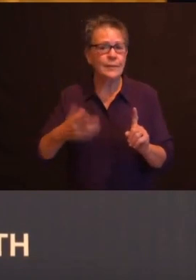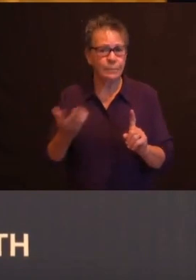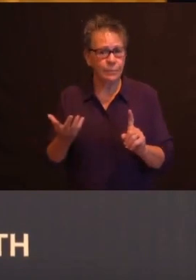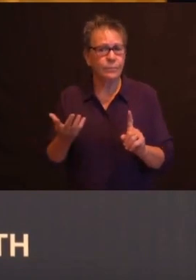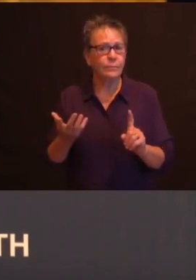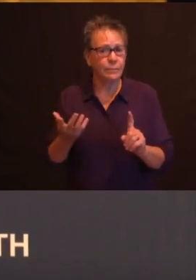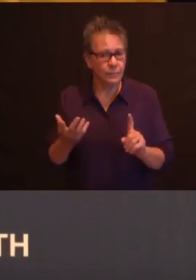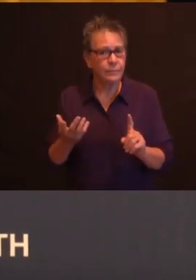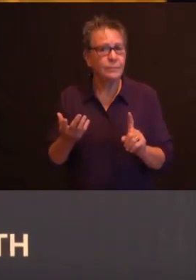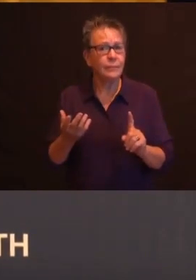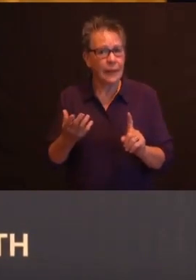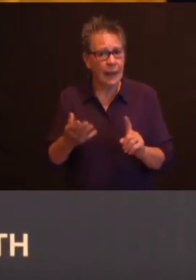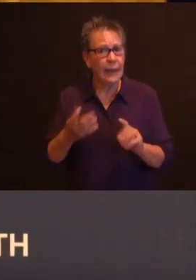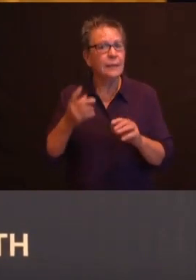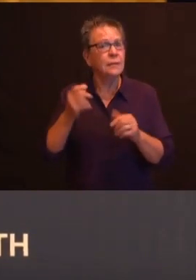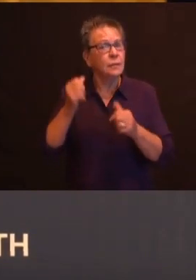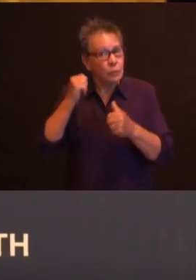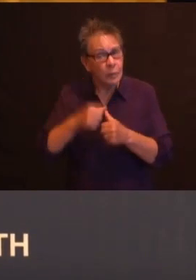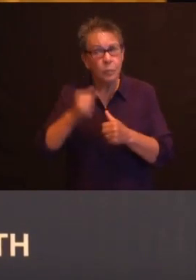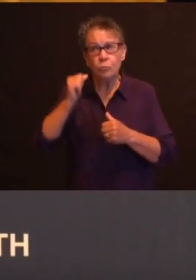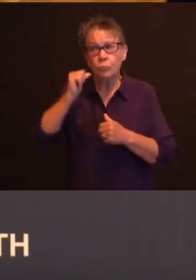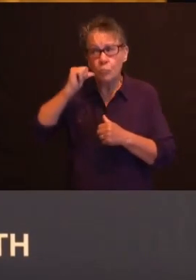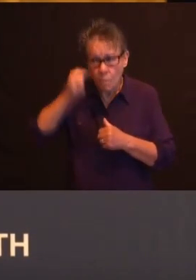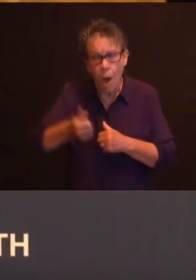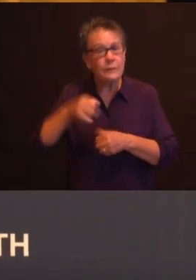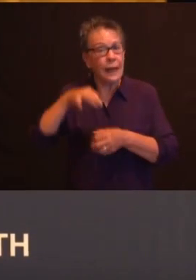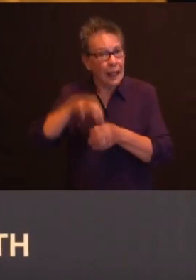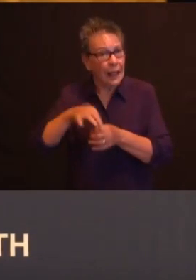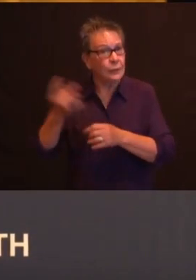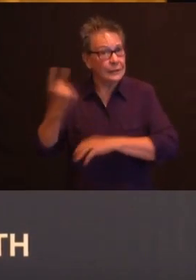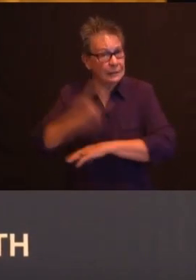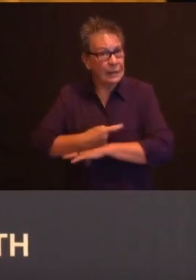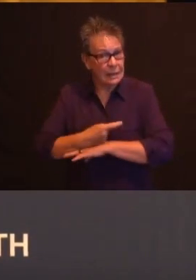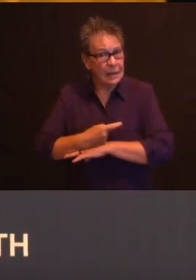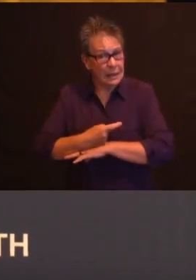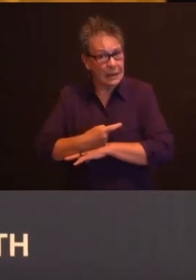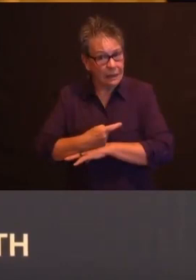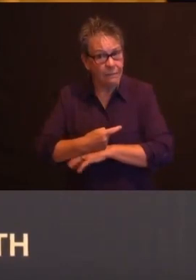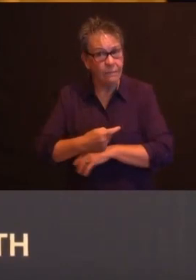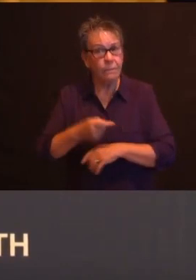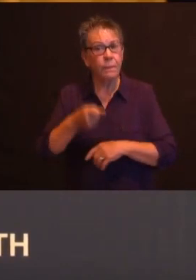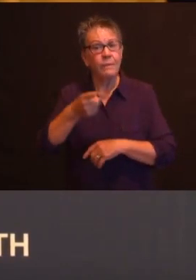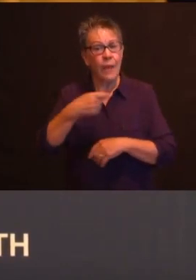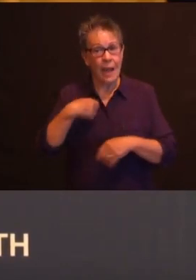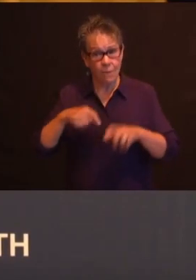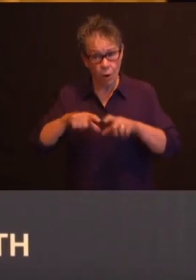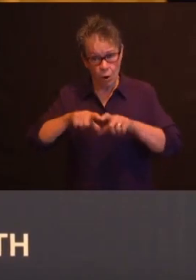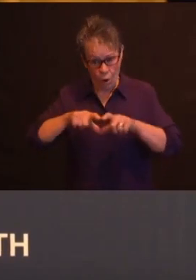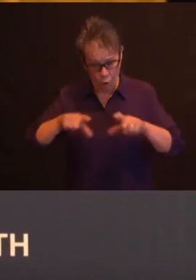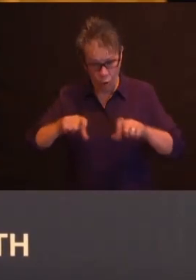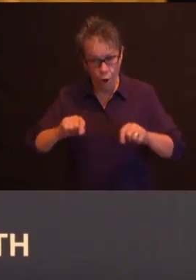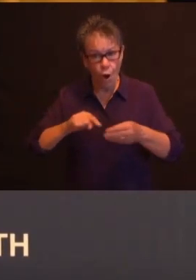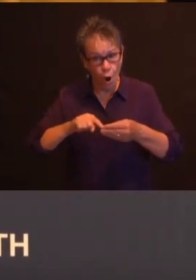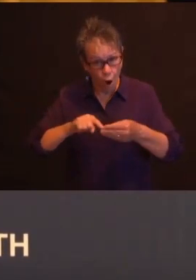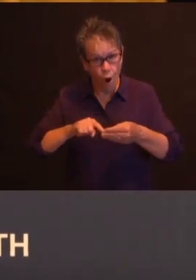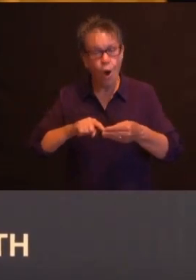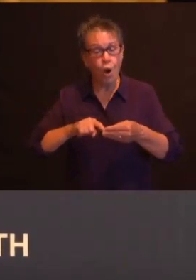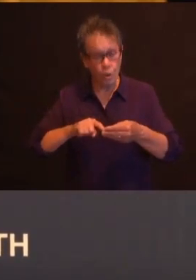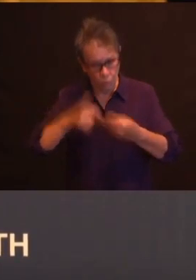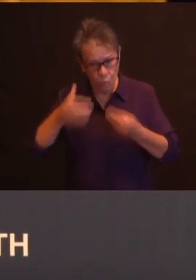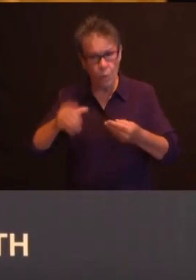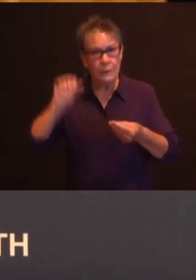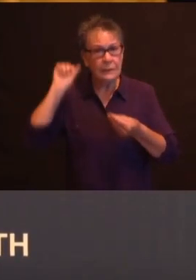day. Strong preference is if you've got a ballot to vote by mail and you postmark by tomorrow, means you get